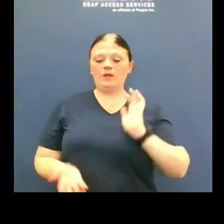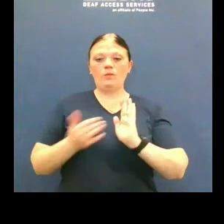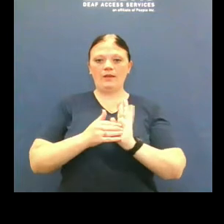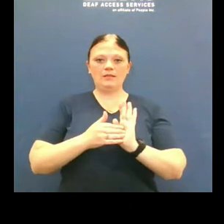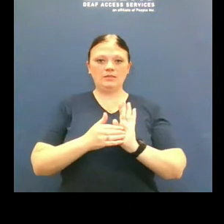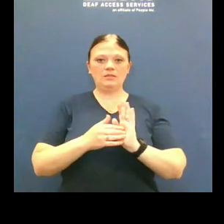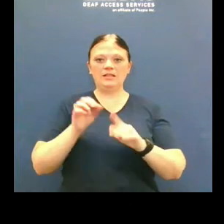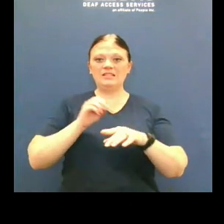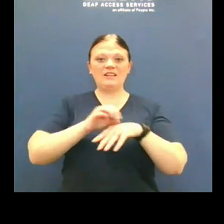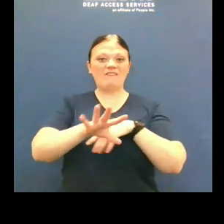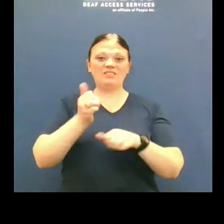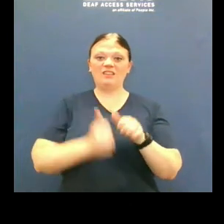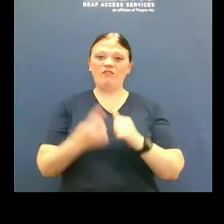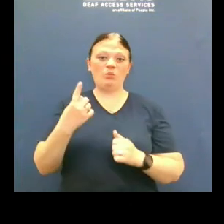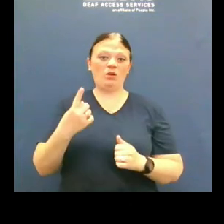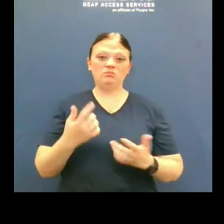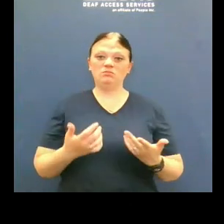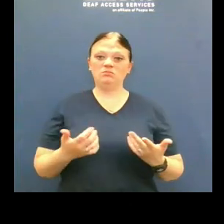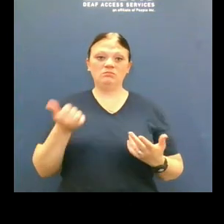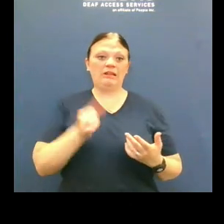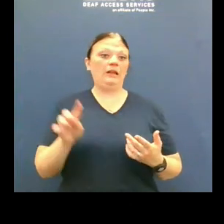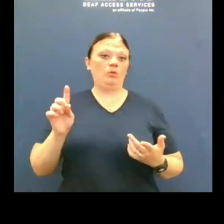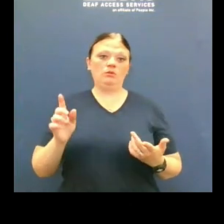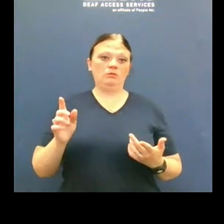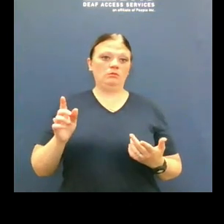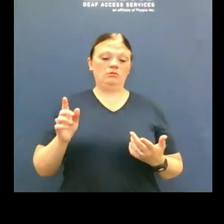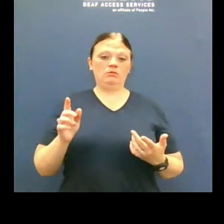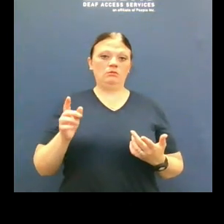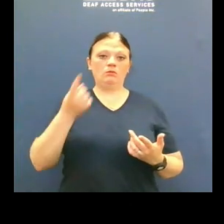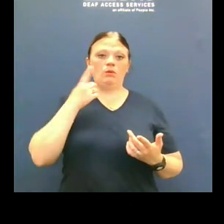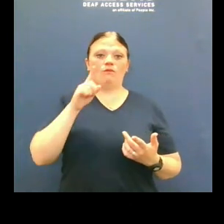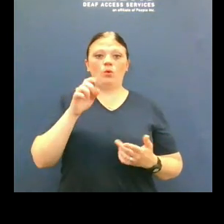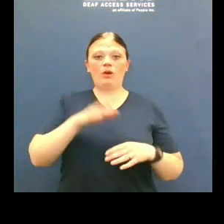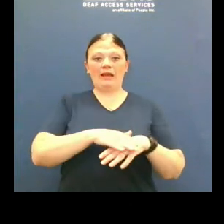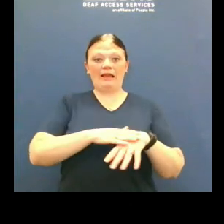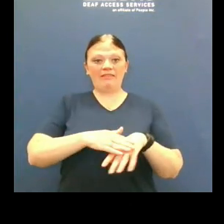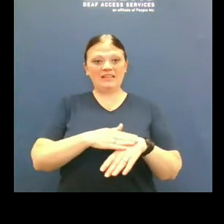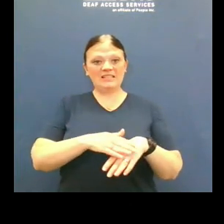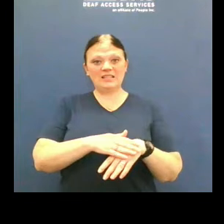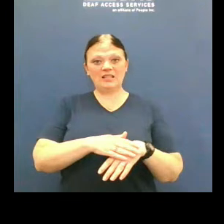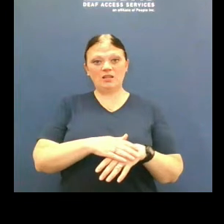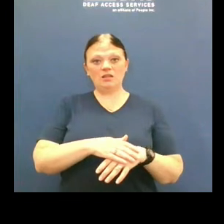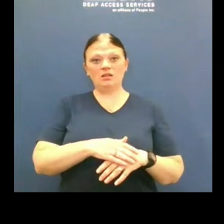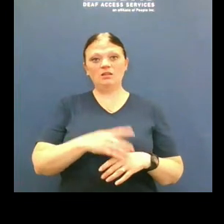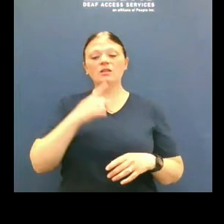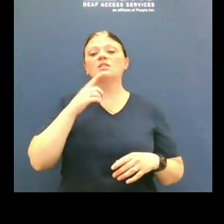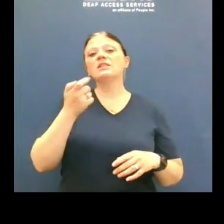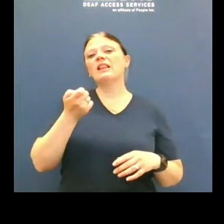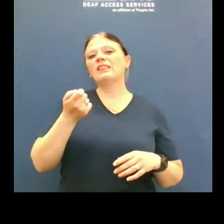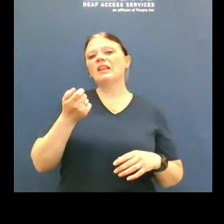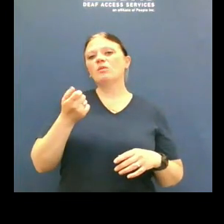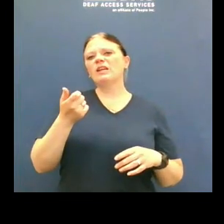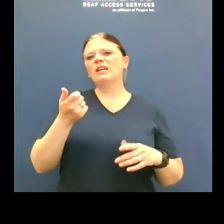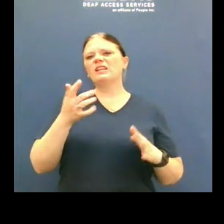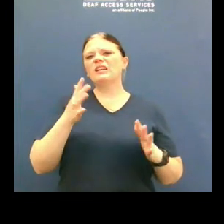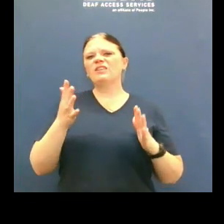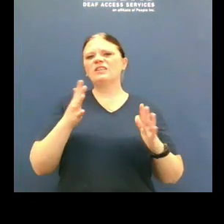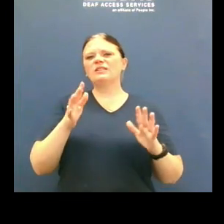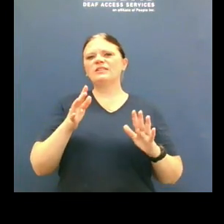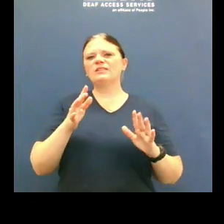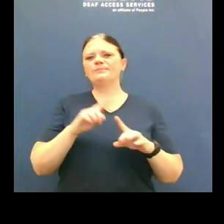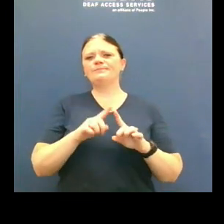it's affecting everybody. You can see that in terms of ethnicity, there's a little bit of a disparity there, where a